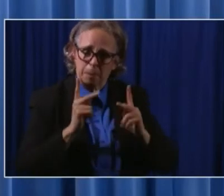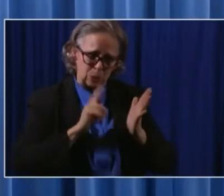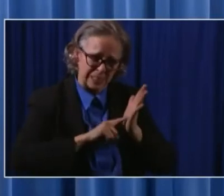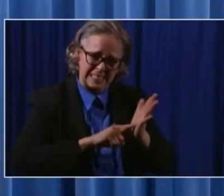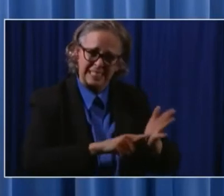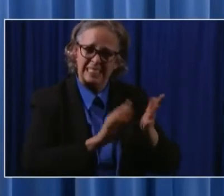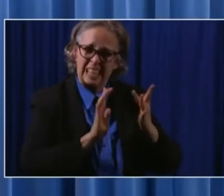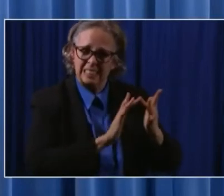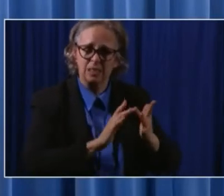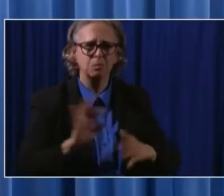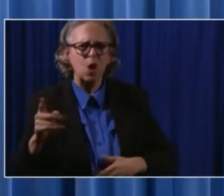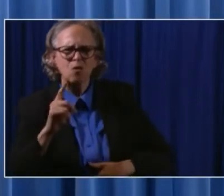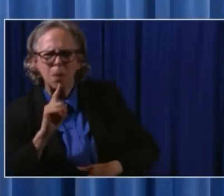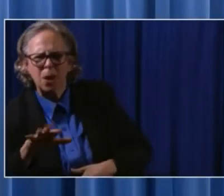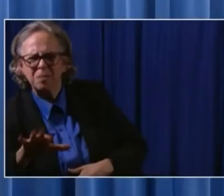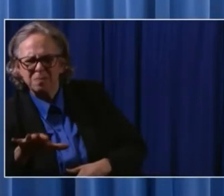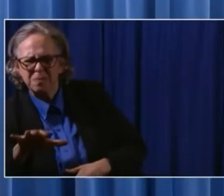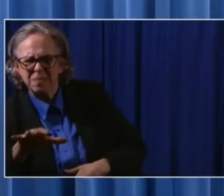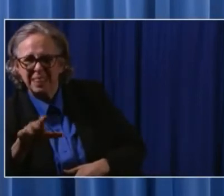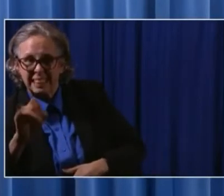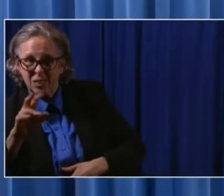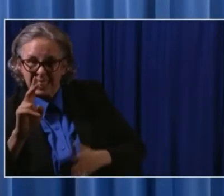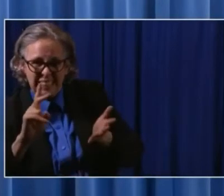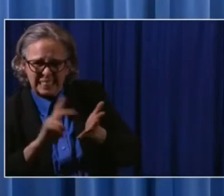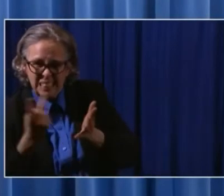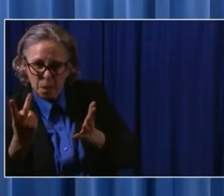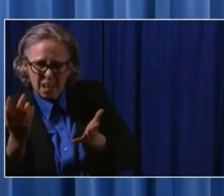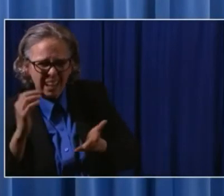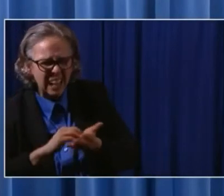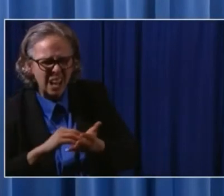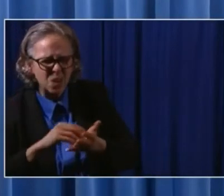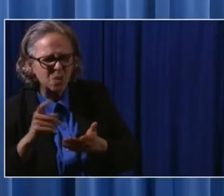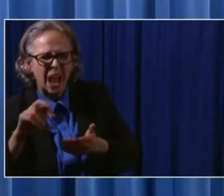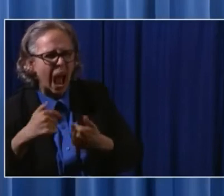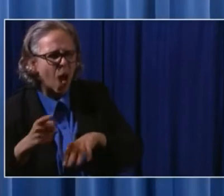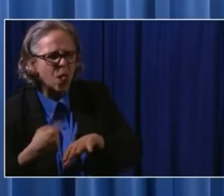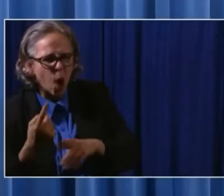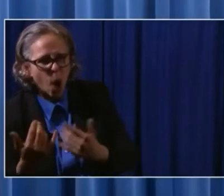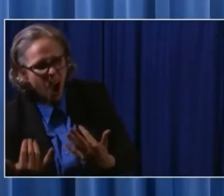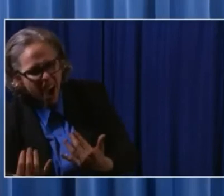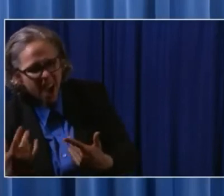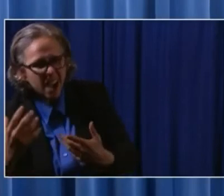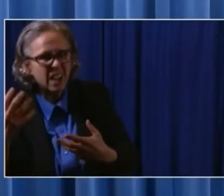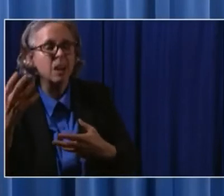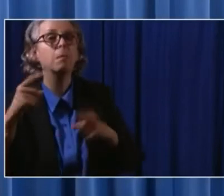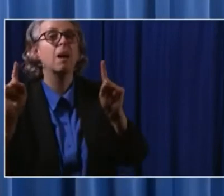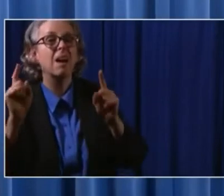to double testing capacity again, do you have an idea of how long that's going to take?